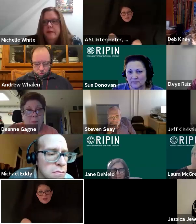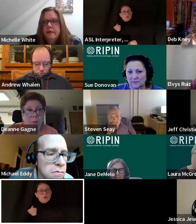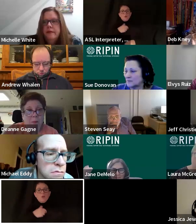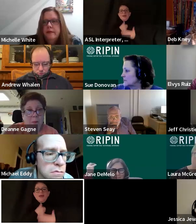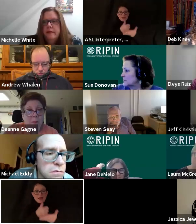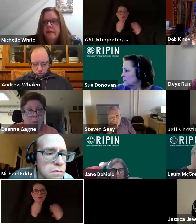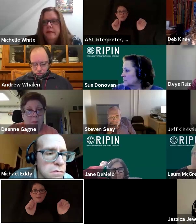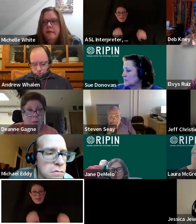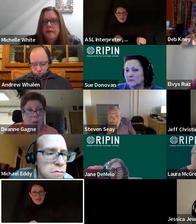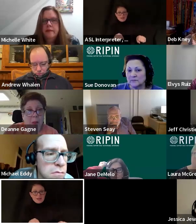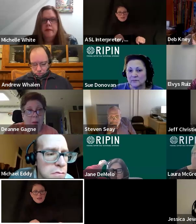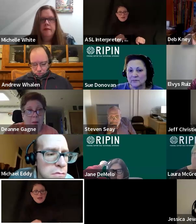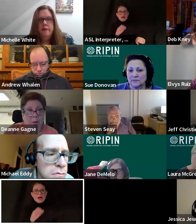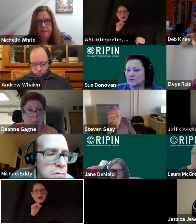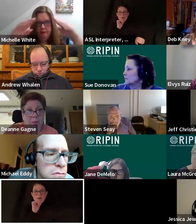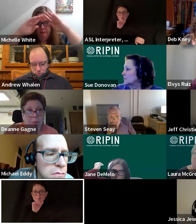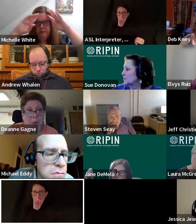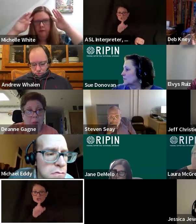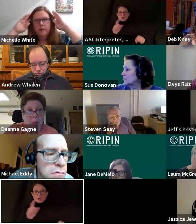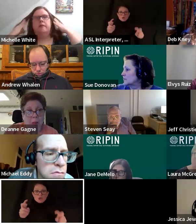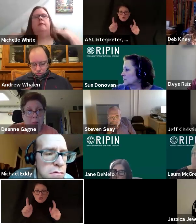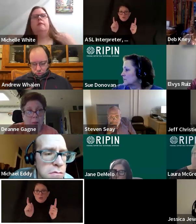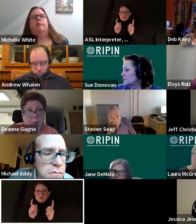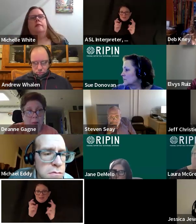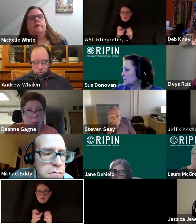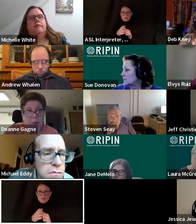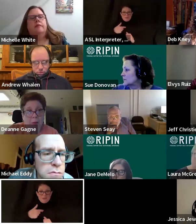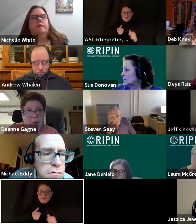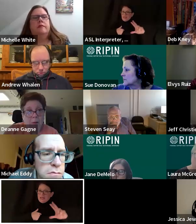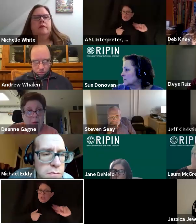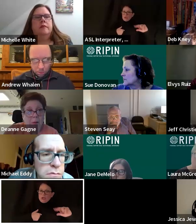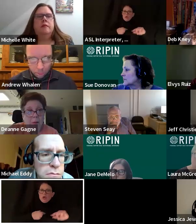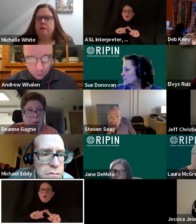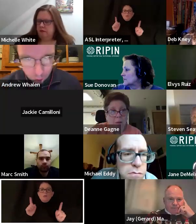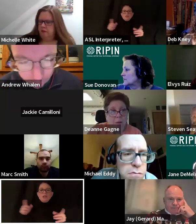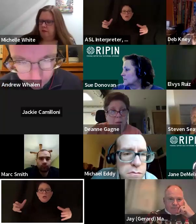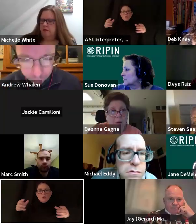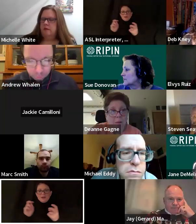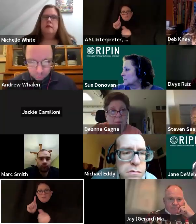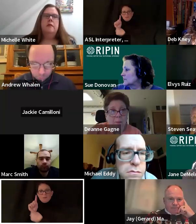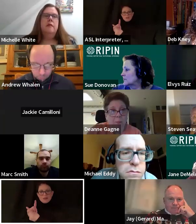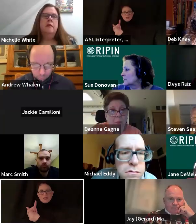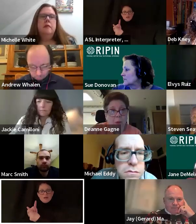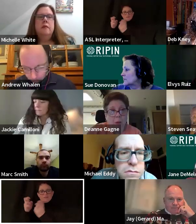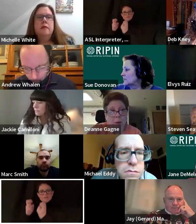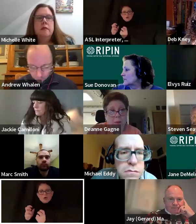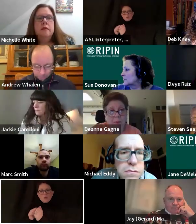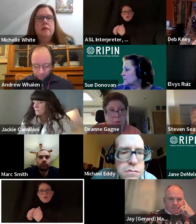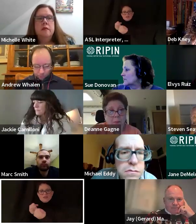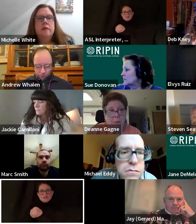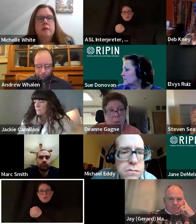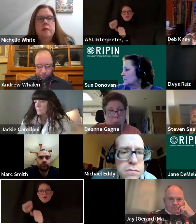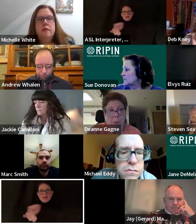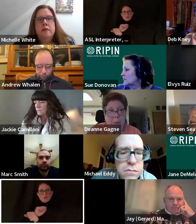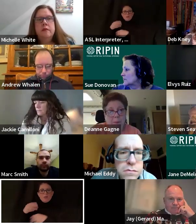can help you. I don't know if you wouldn't be meeting with me, Christian, but you'd be meeting with supported